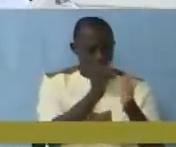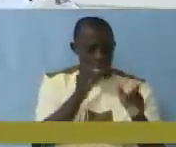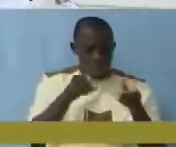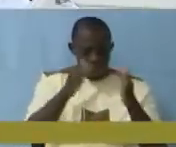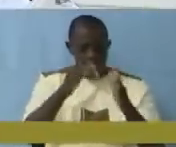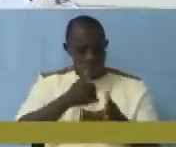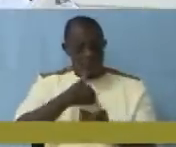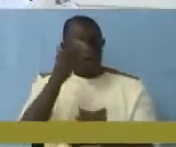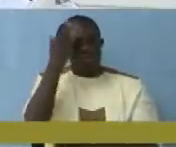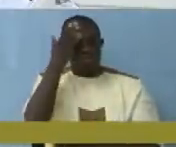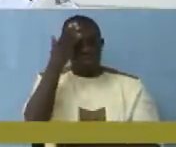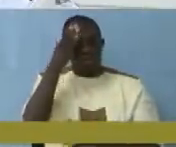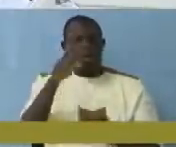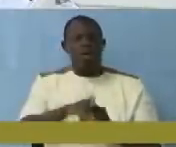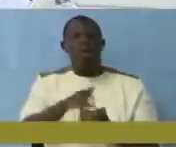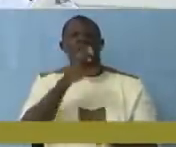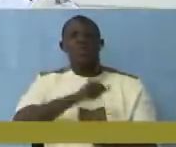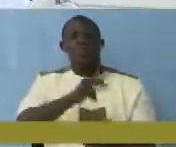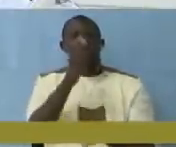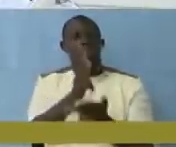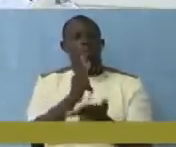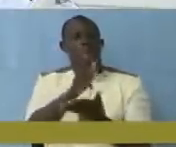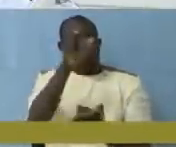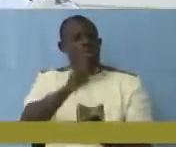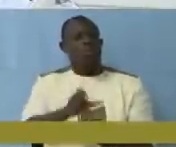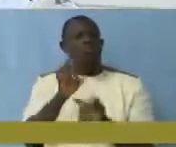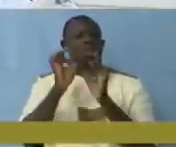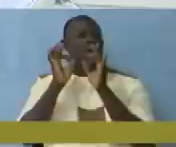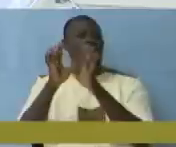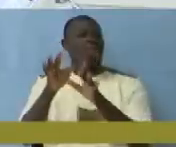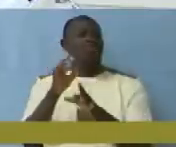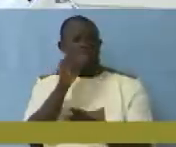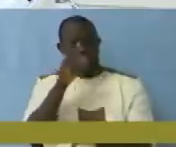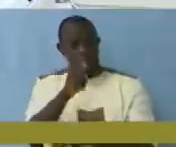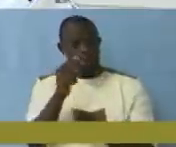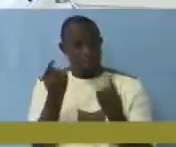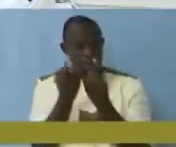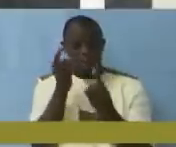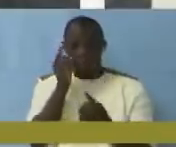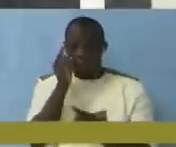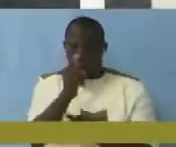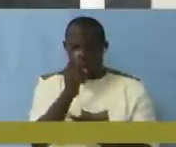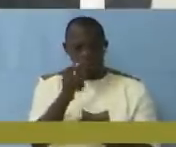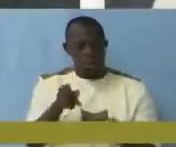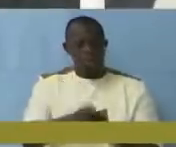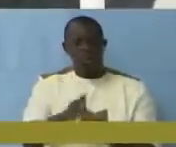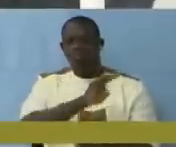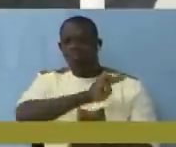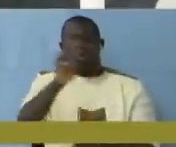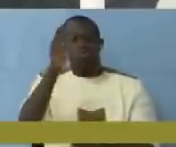Mr. Witness, I hate to say it, but that is simply untrue. You would